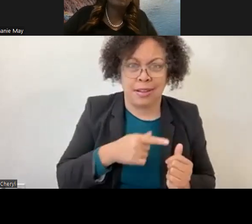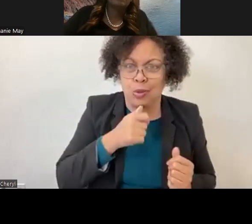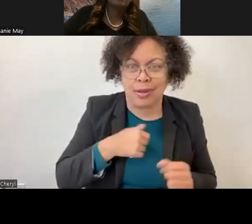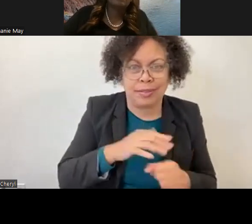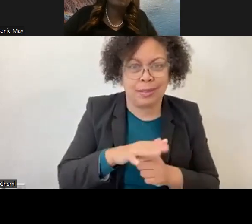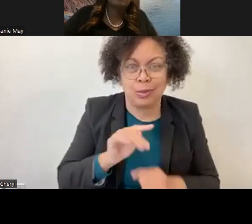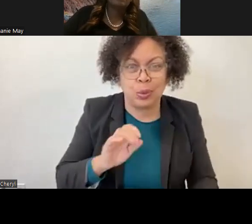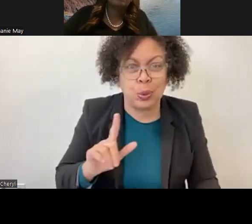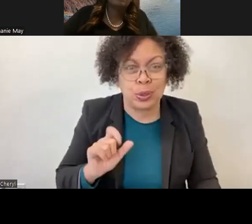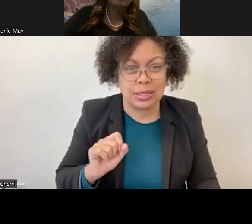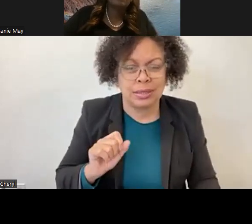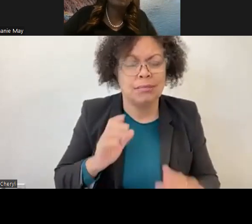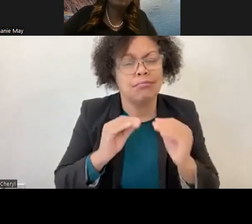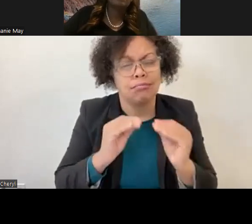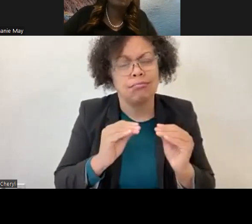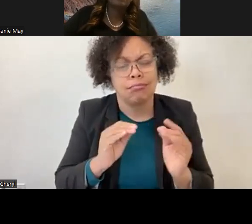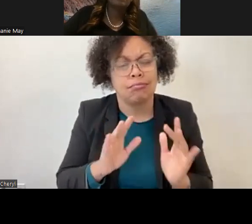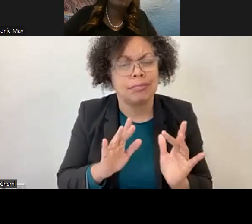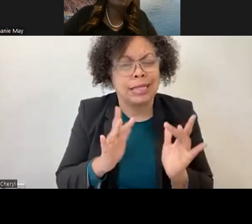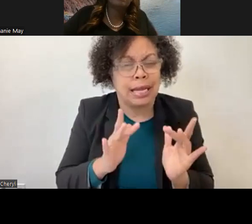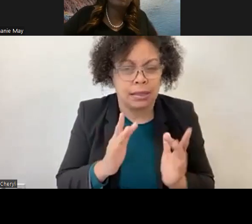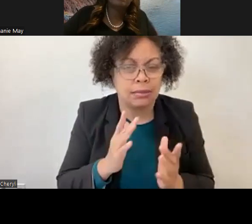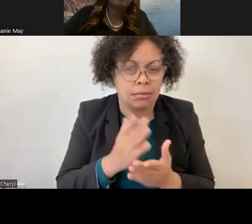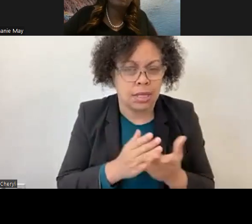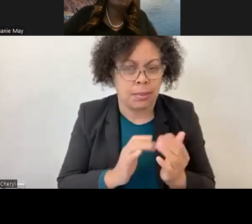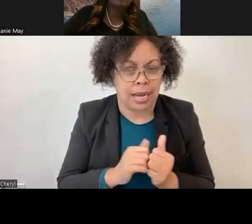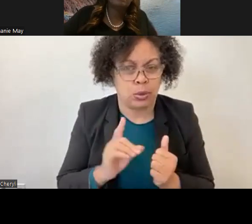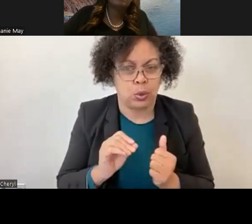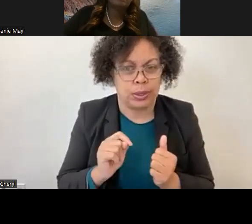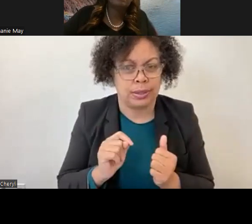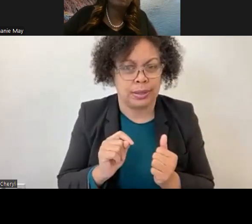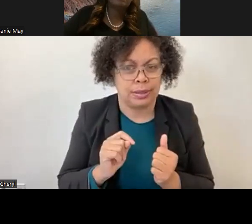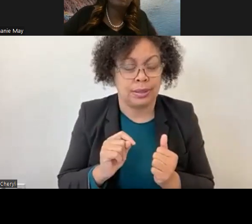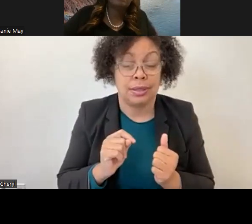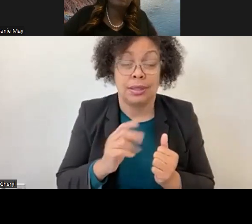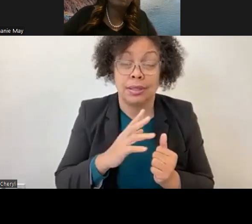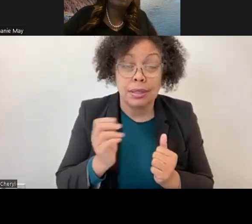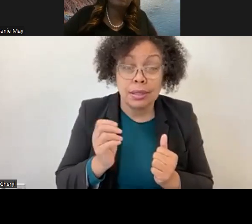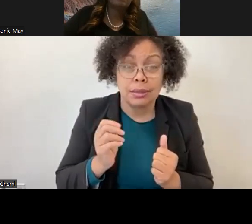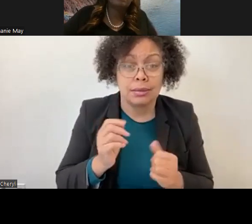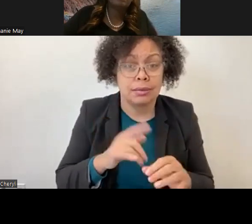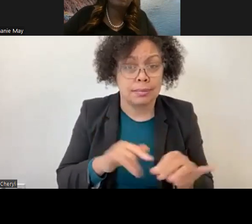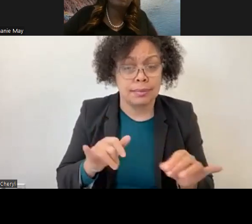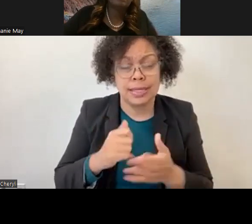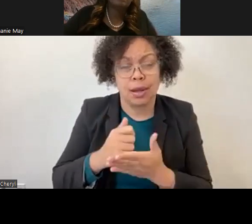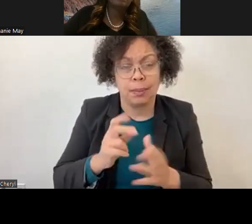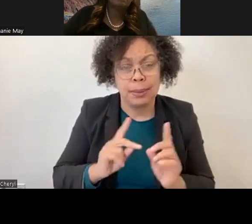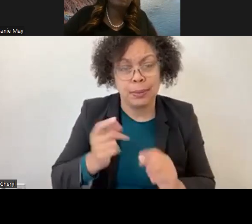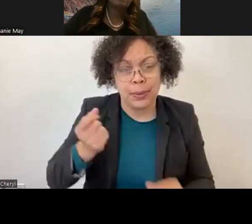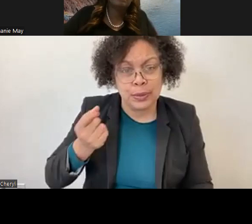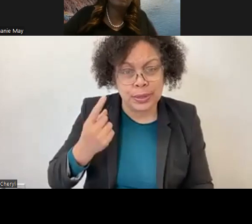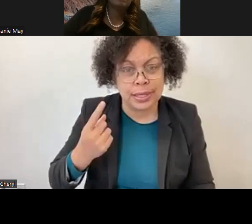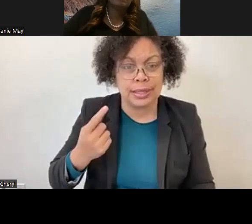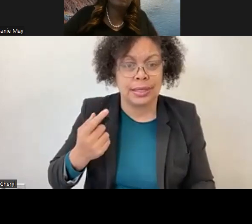doing that. But I also think outside of that, maybe just helping people to understand what the modes